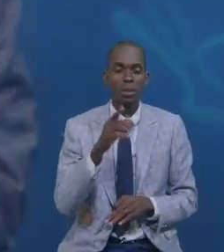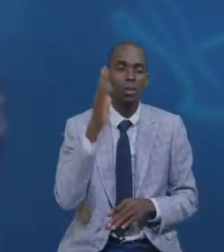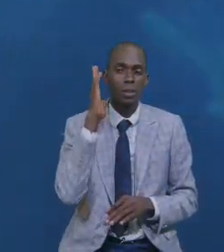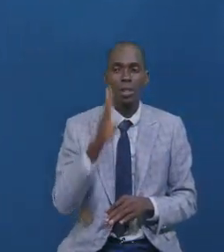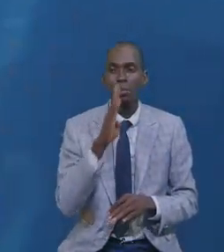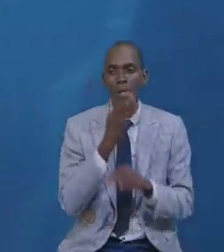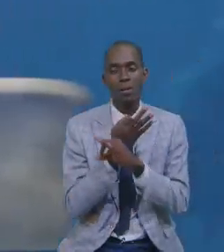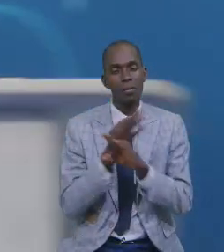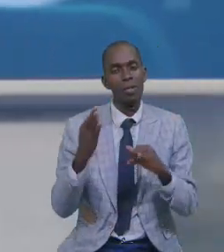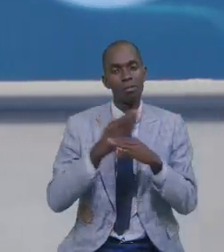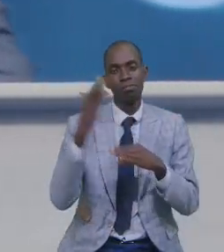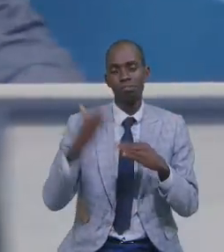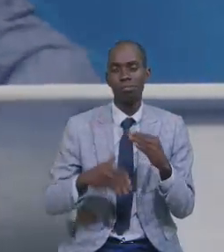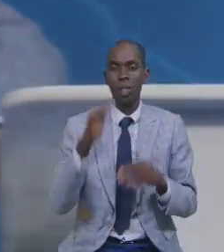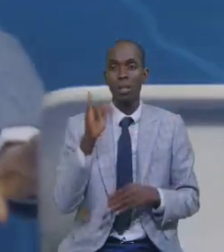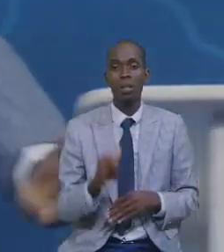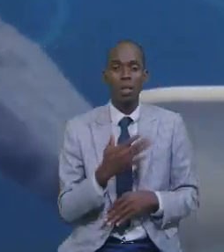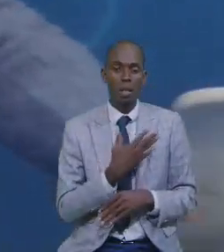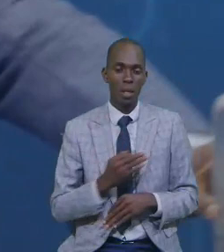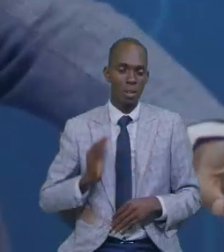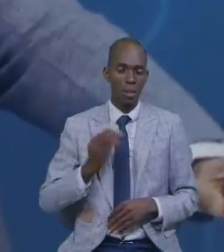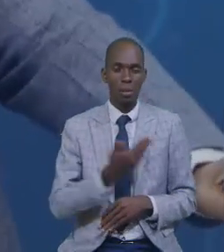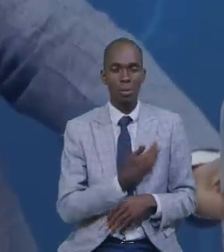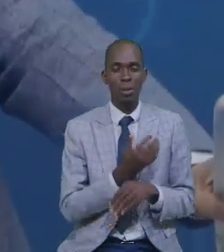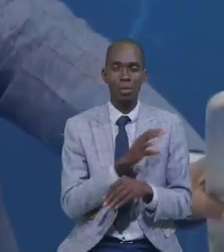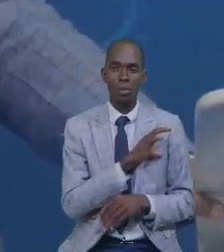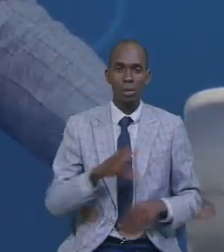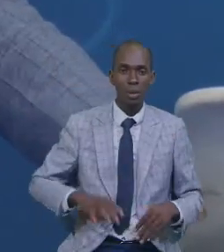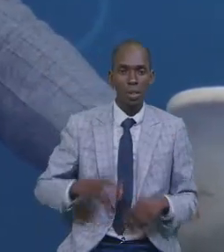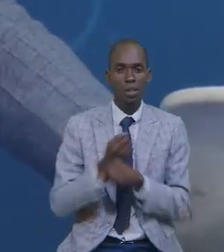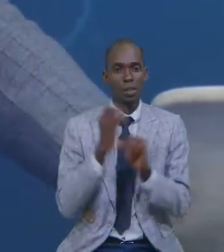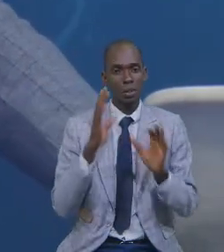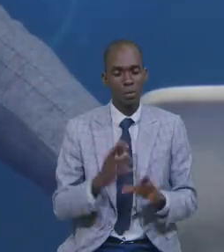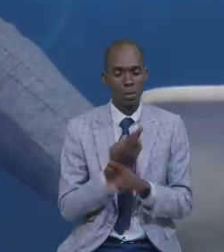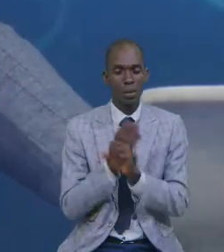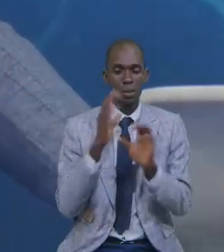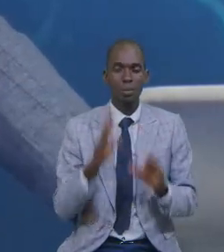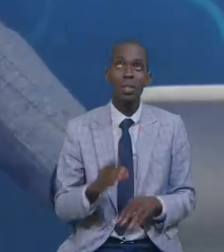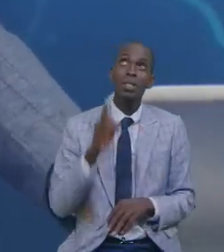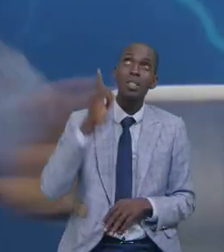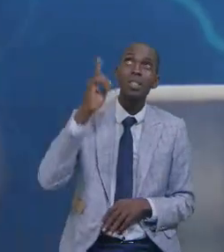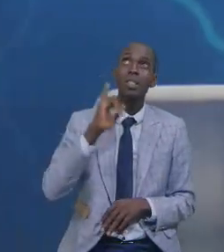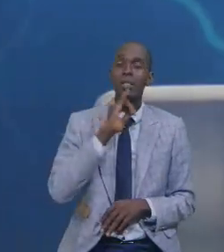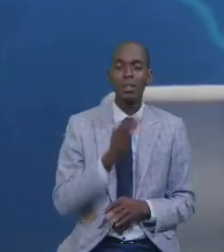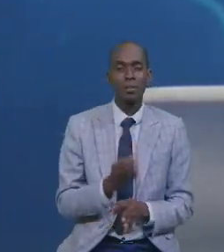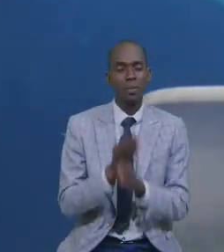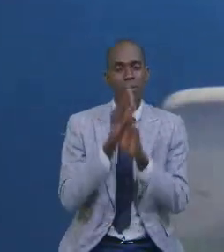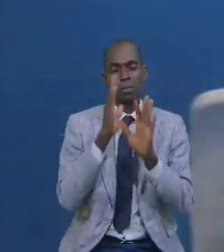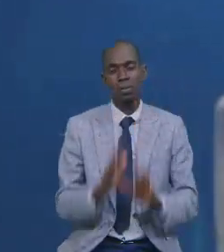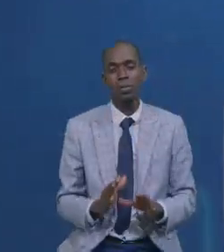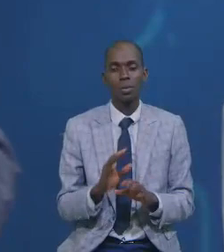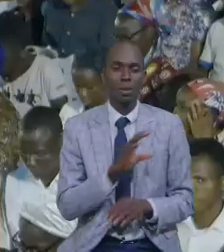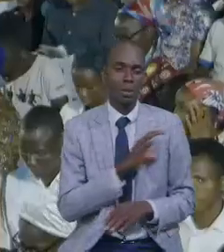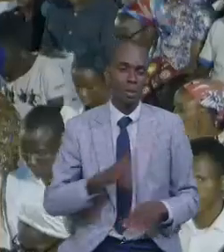indeed. And our Christ, our Savior, our Redeemer, is a faithful Christ, is a faithful Savior. Look at Hebrews